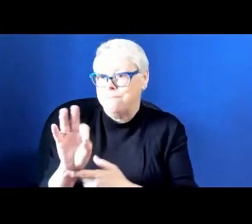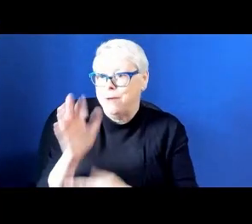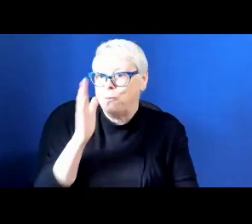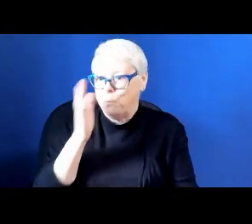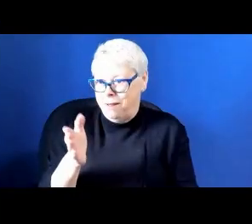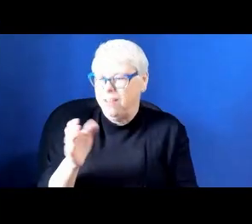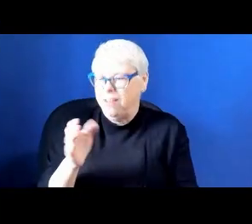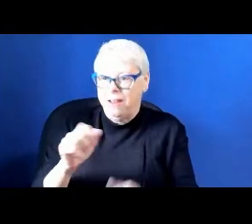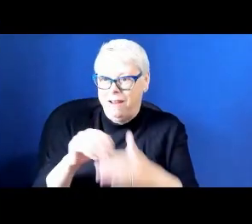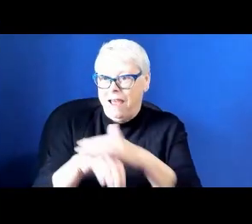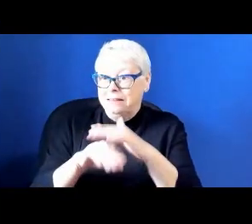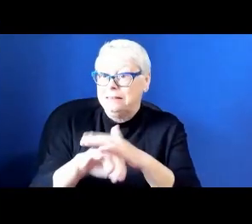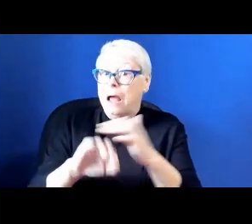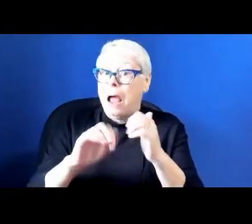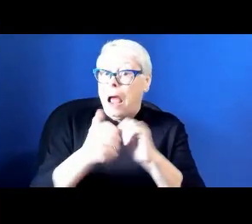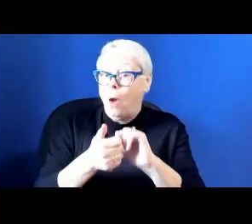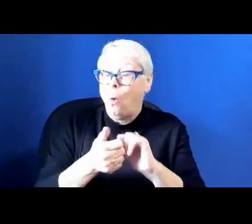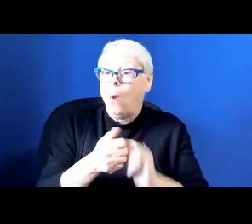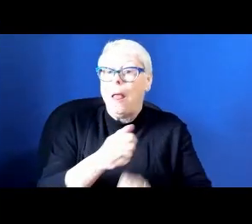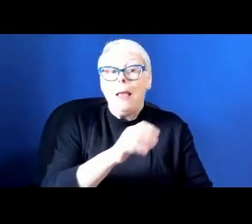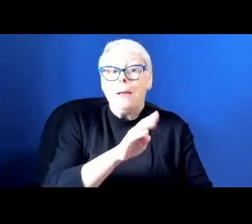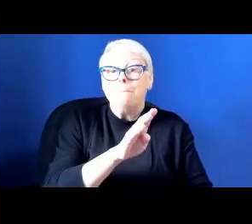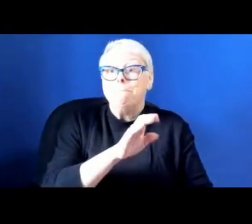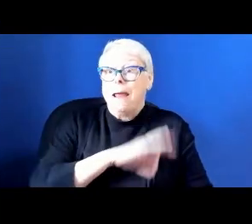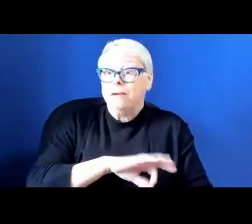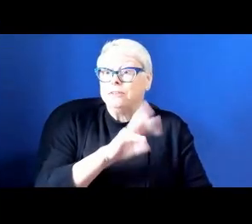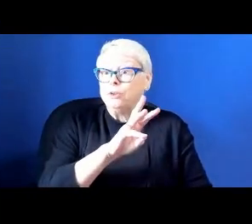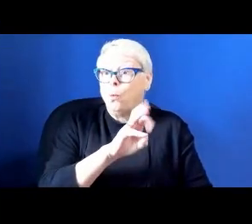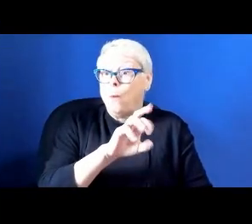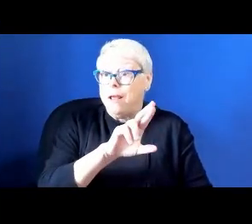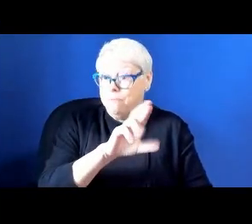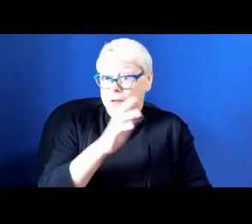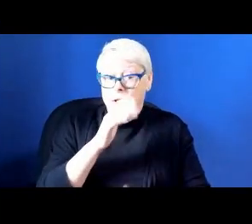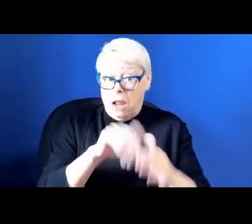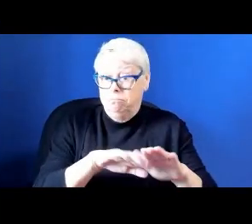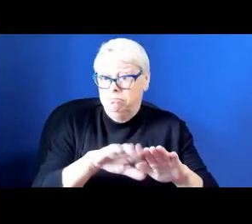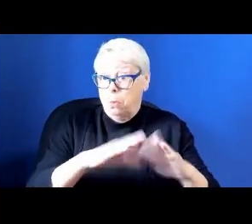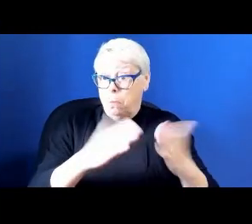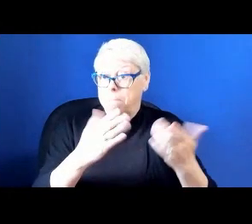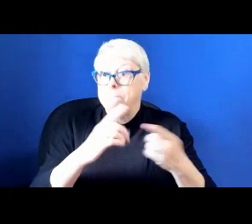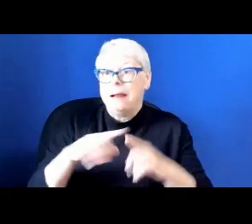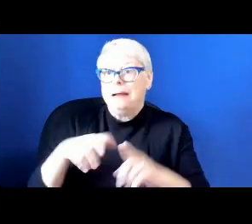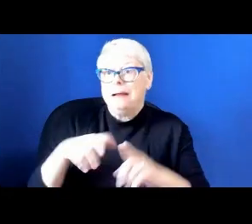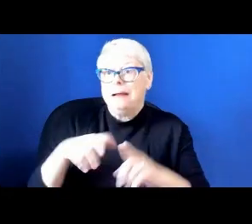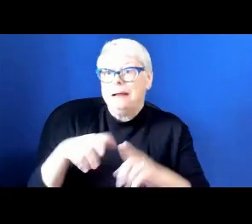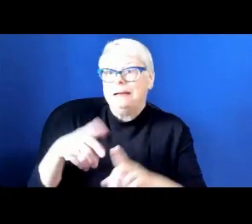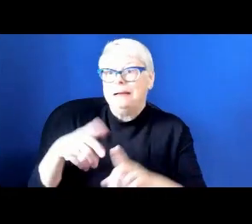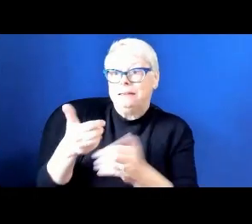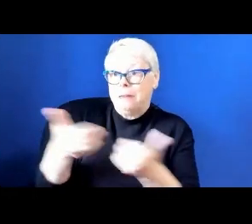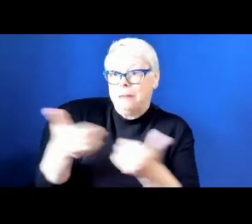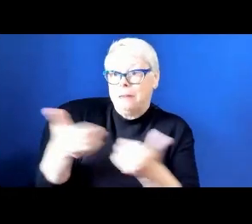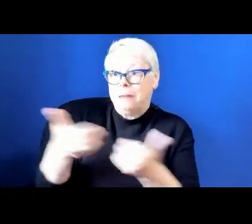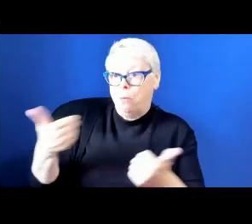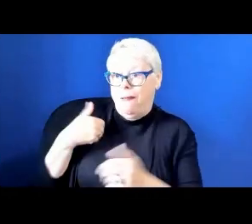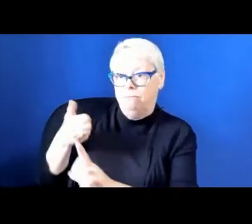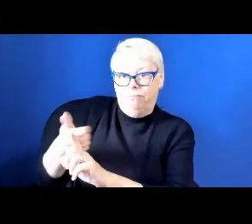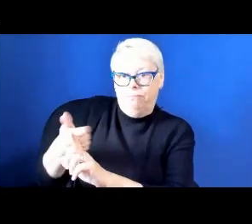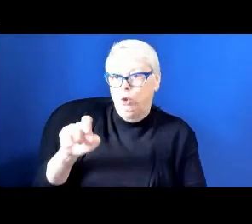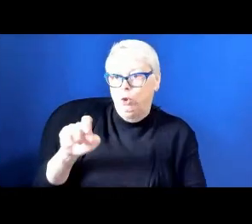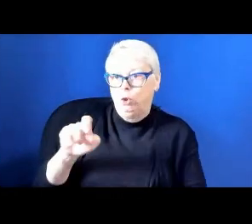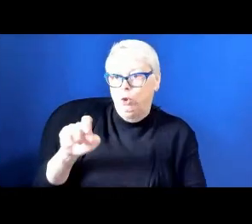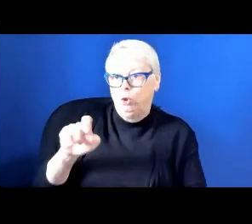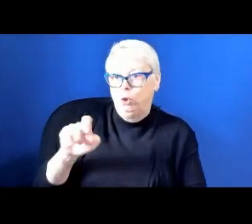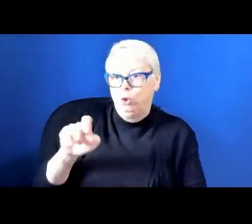access it via benefits wayfinder, but it can also be as a standalone tool, and it